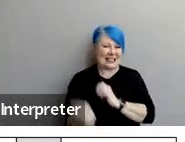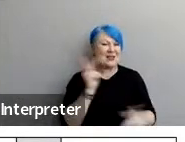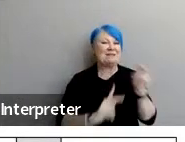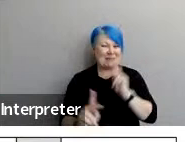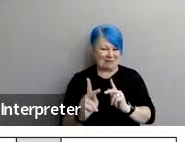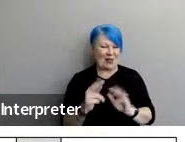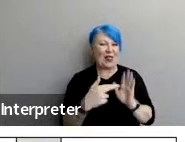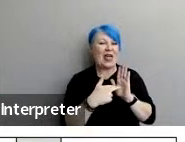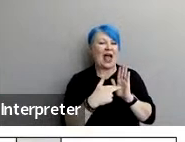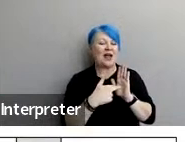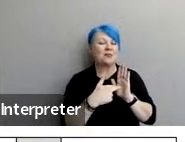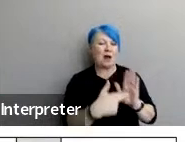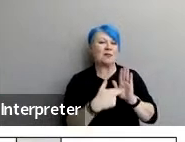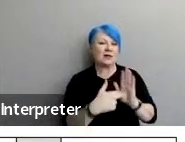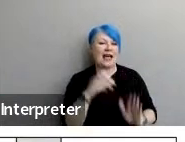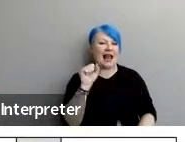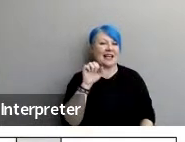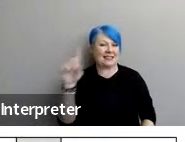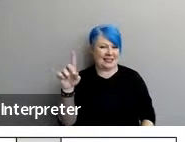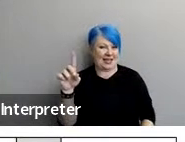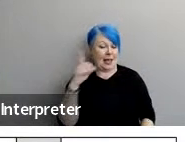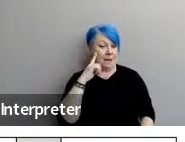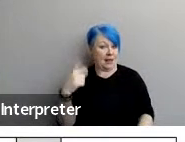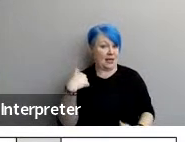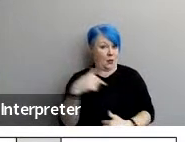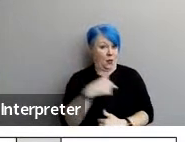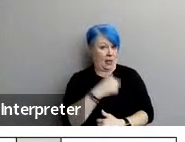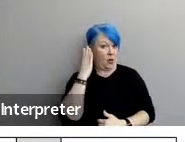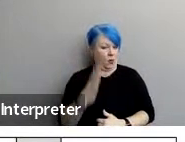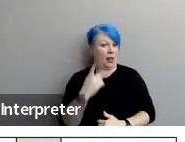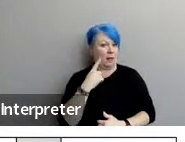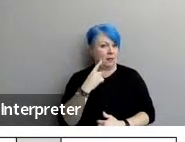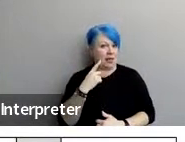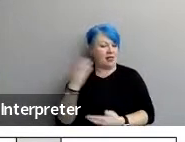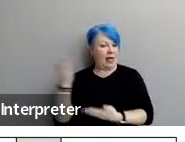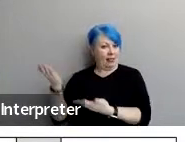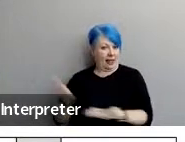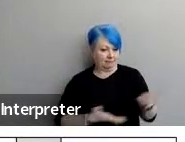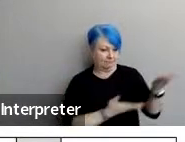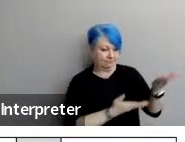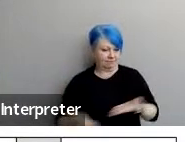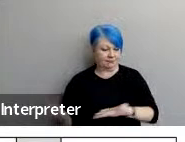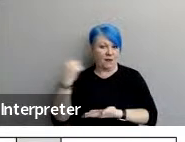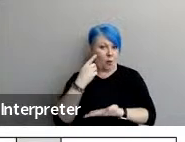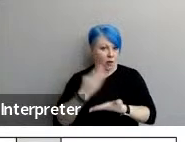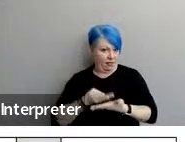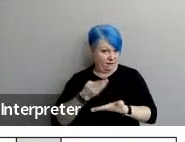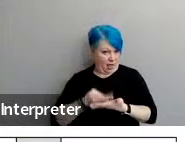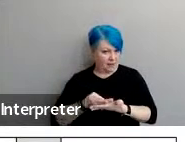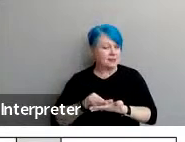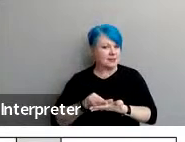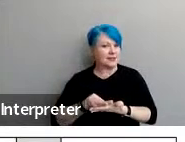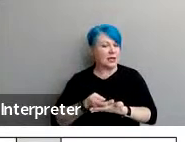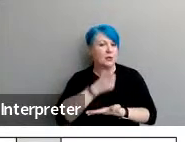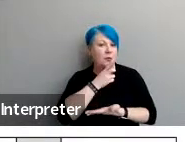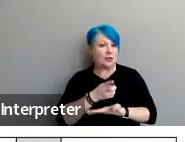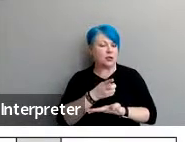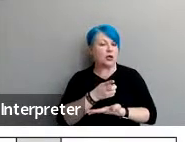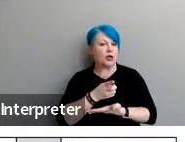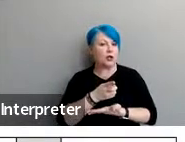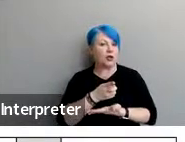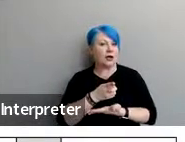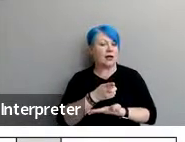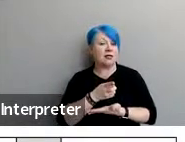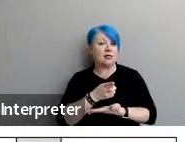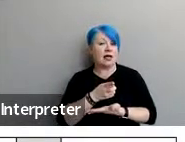SSD, since we then will be the pass-through, so to speak, for these funds to make sure that the